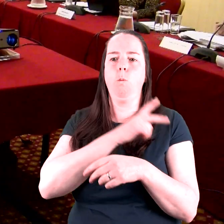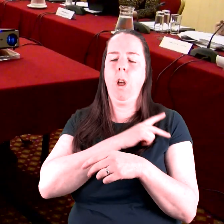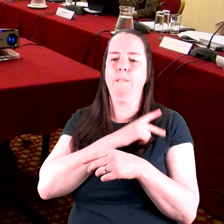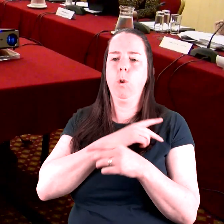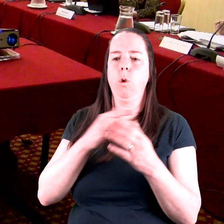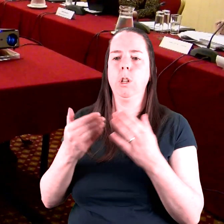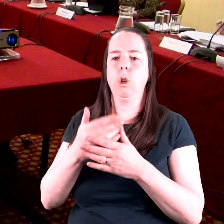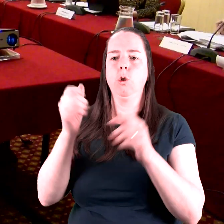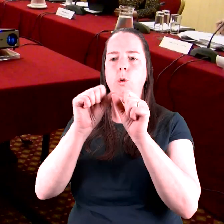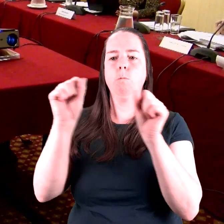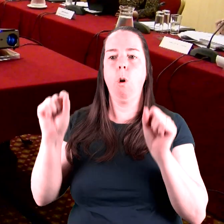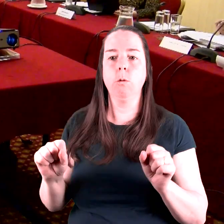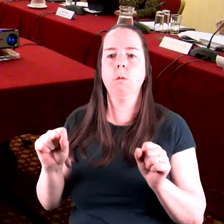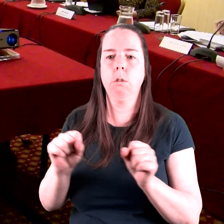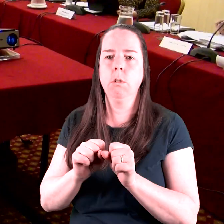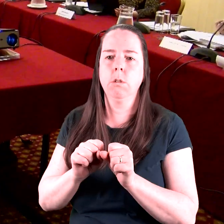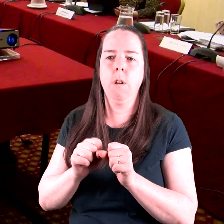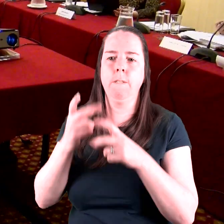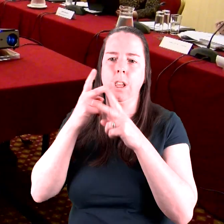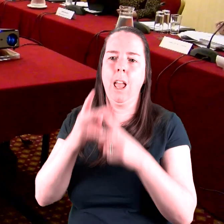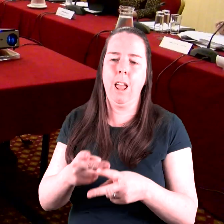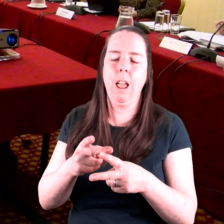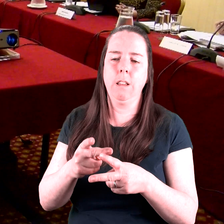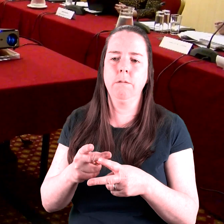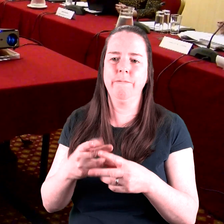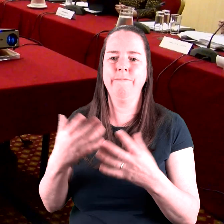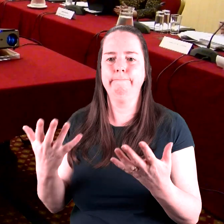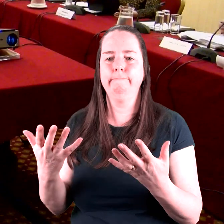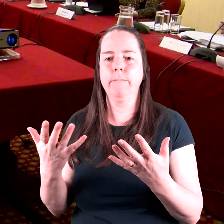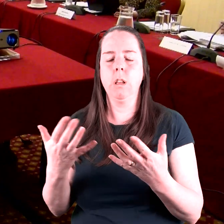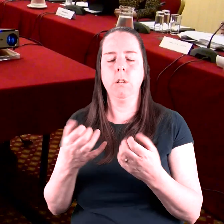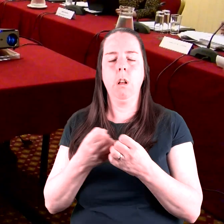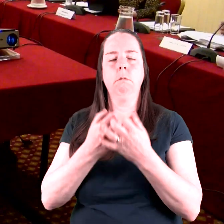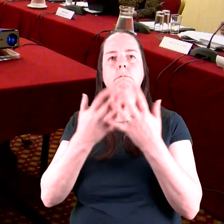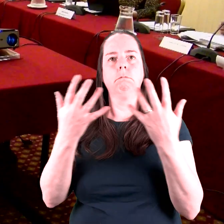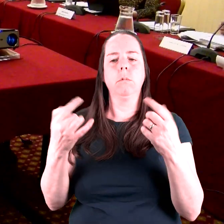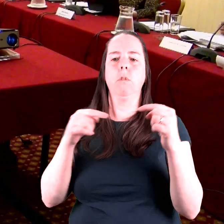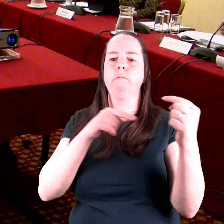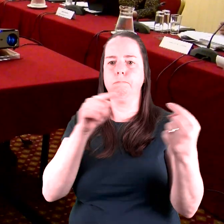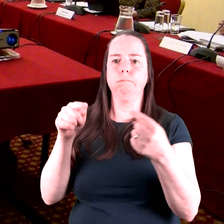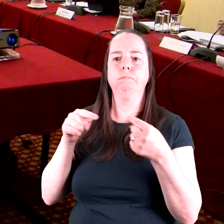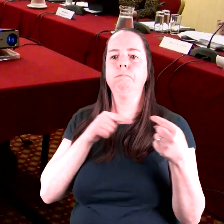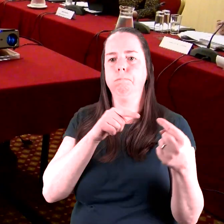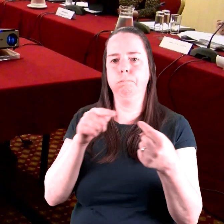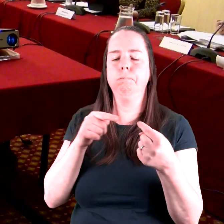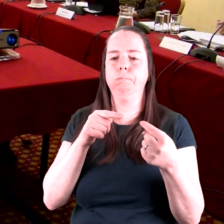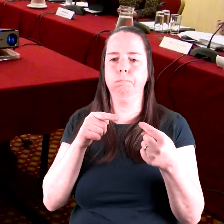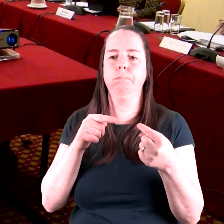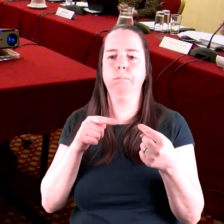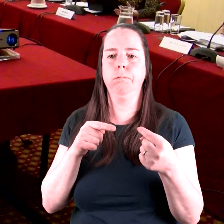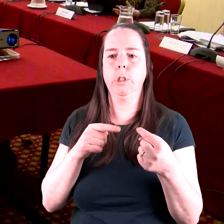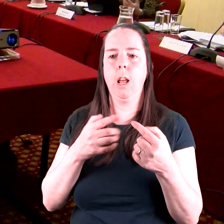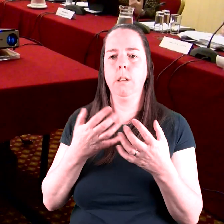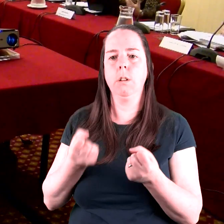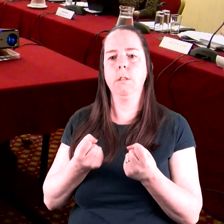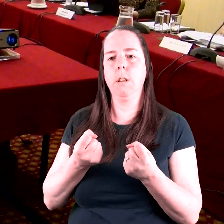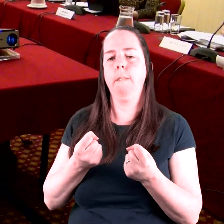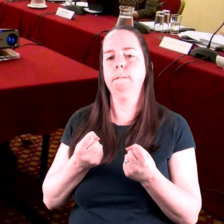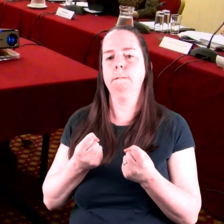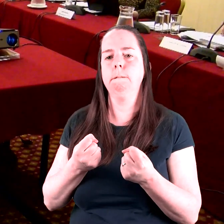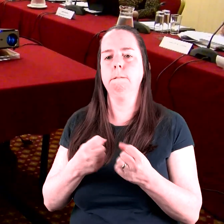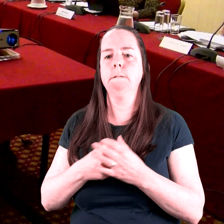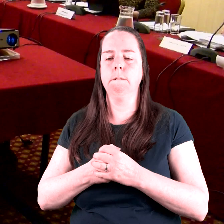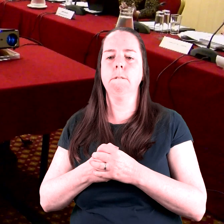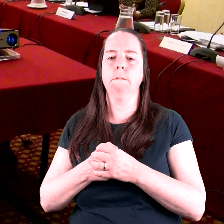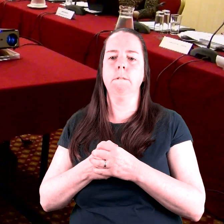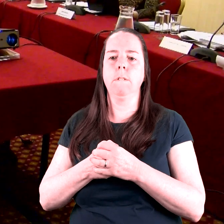of the future workforce and the new models of care that we've that we've referred to. So, a whole